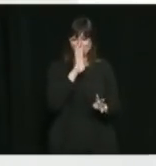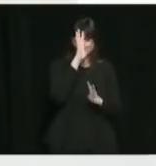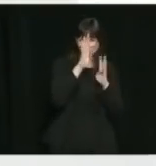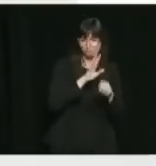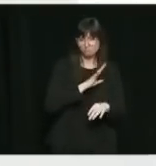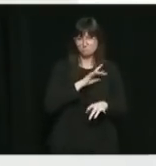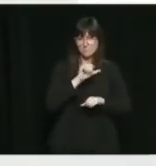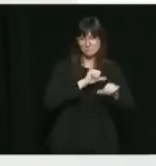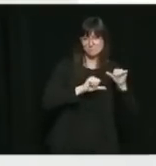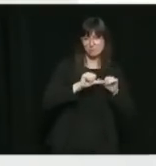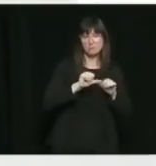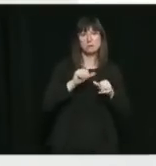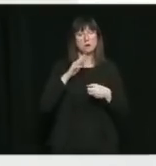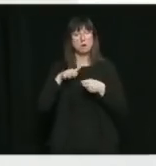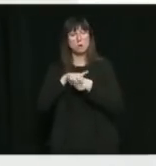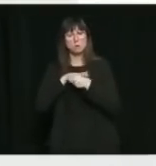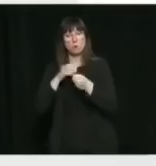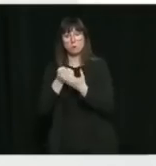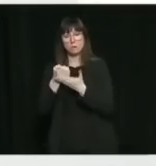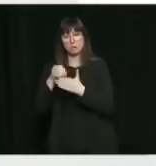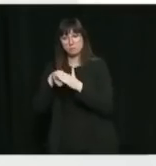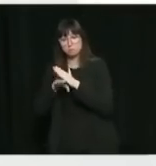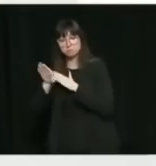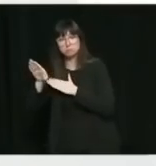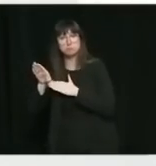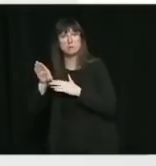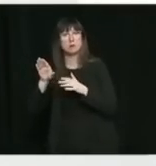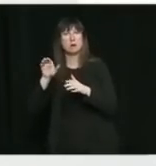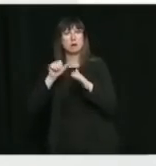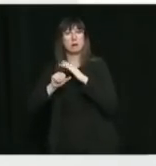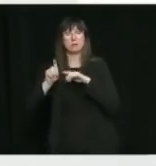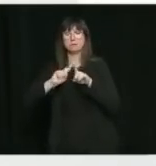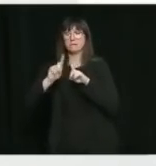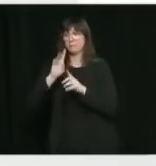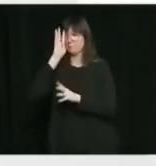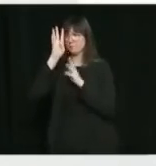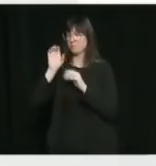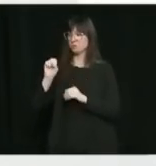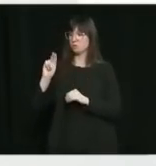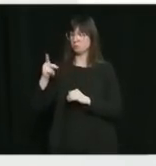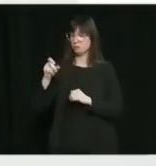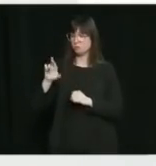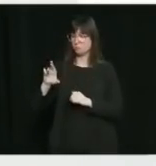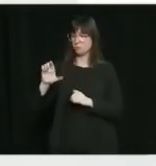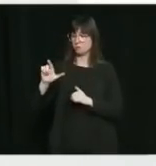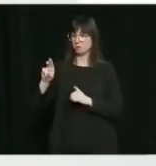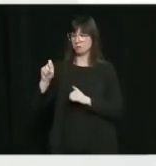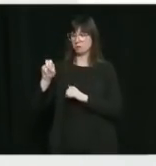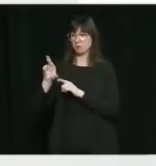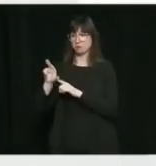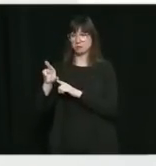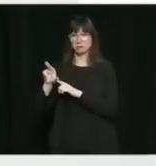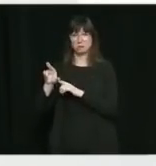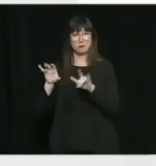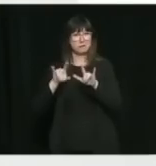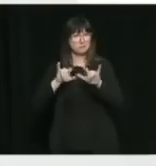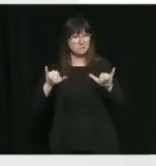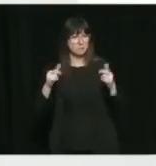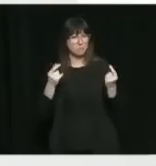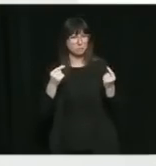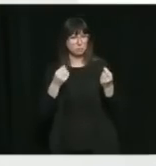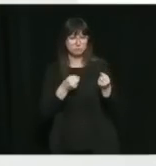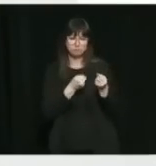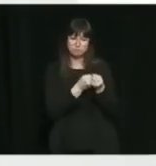science and in local economic growth with the innovation superclusters. He did all this while being a strong advocate for